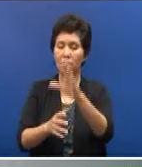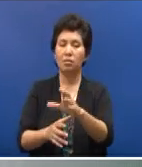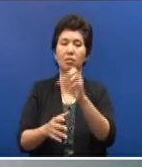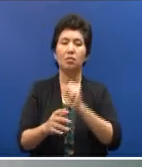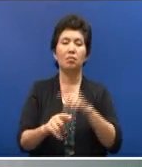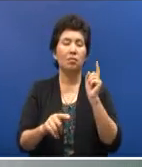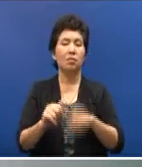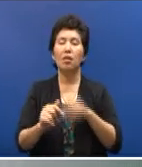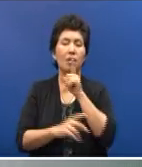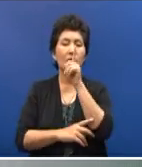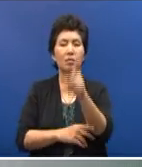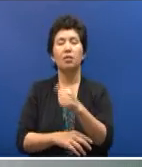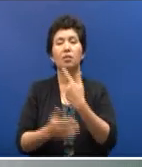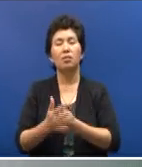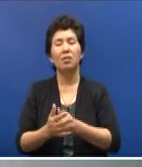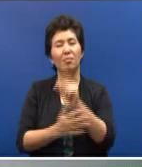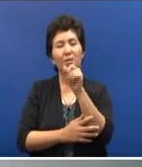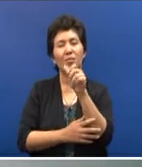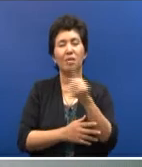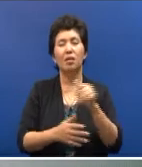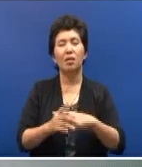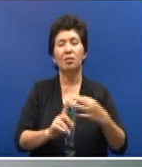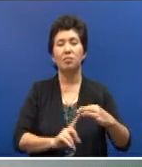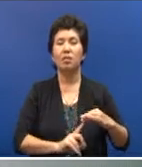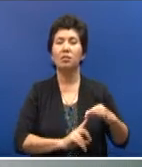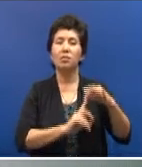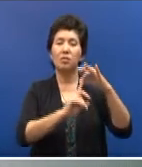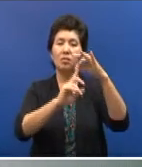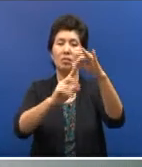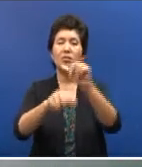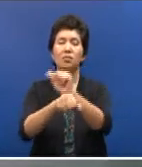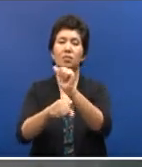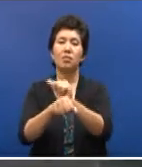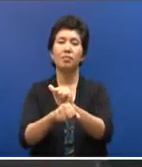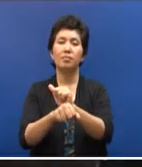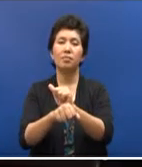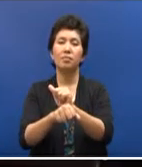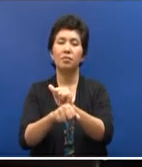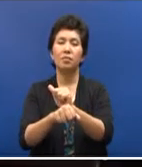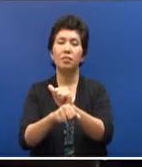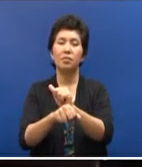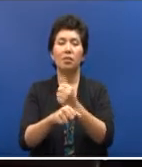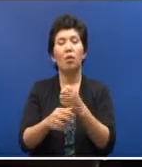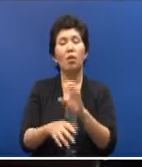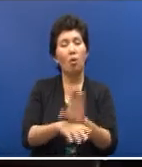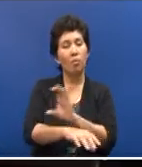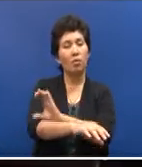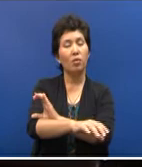that are not exactly what they require. Okay, especially as new kinds of jobs such as computer